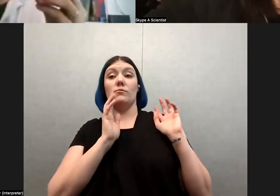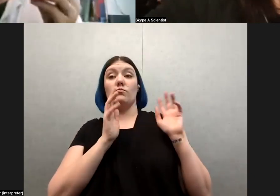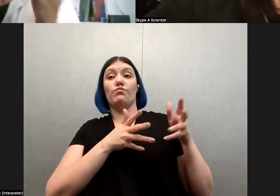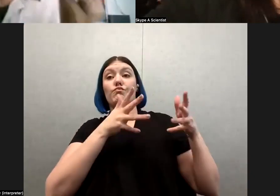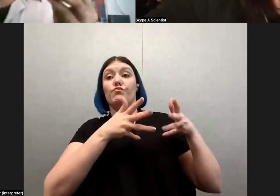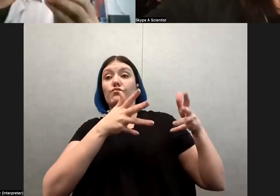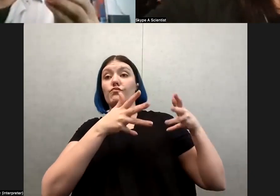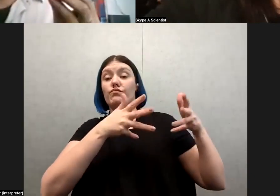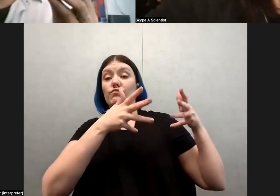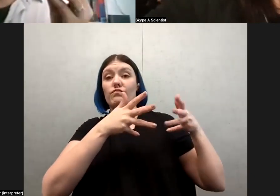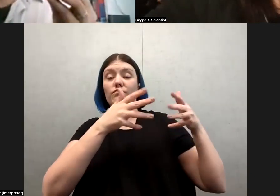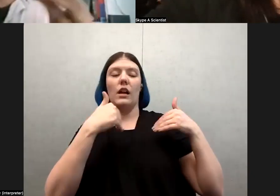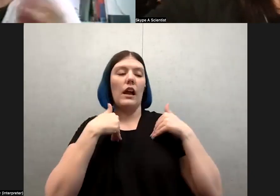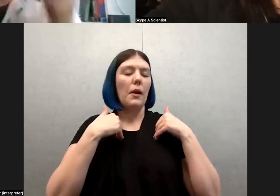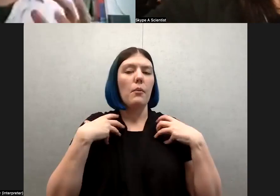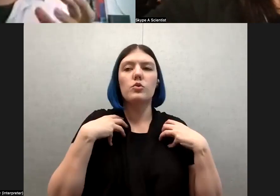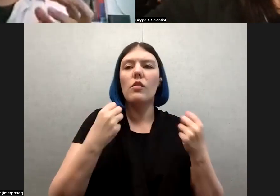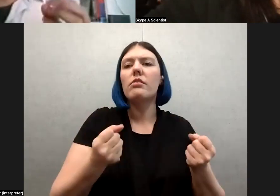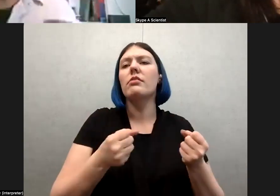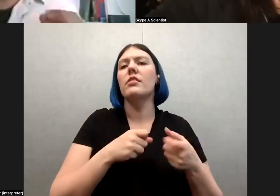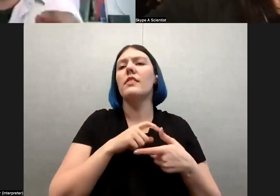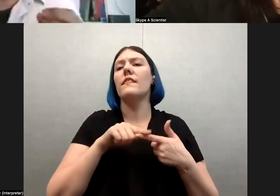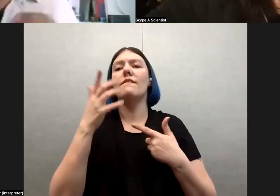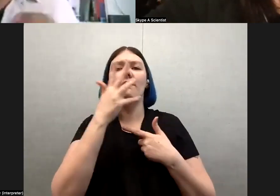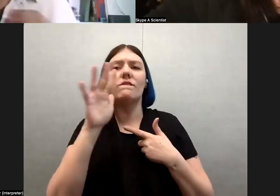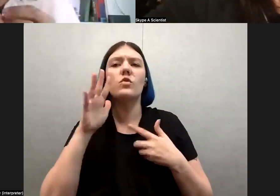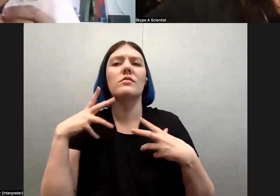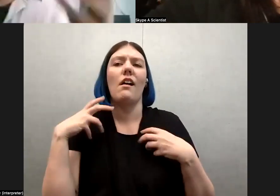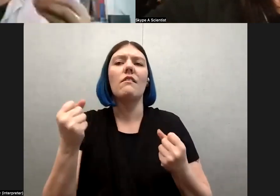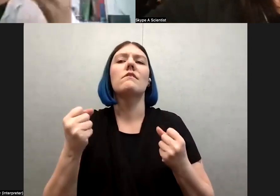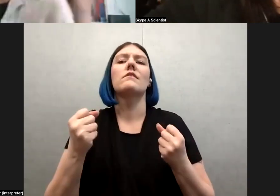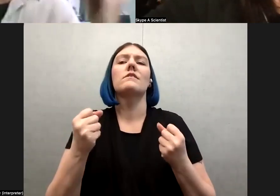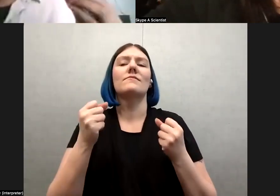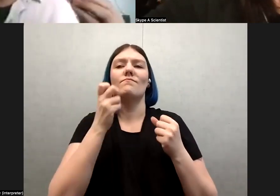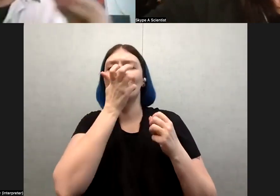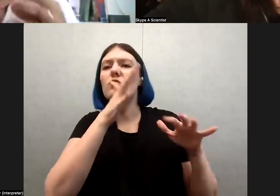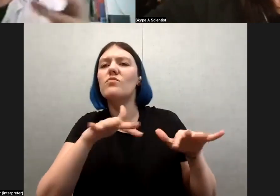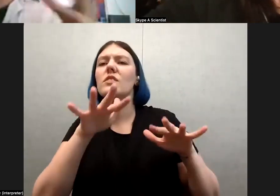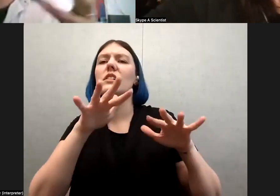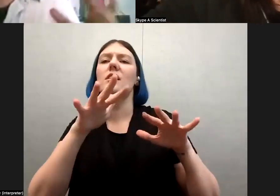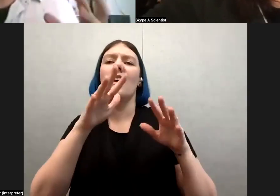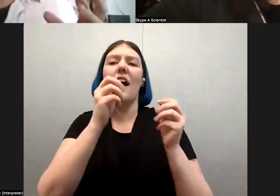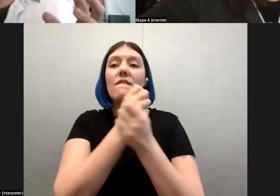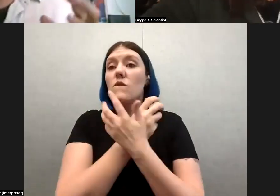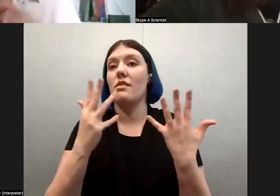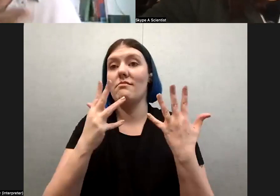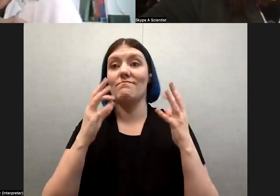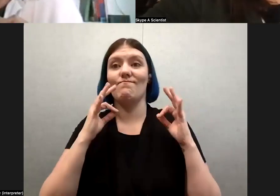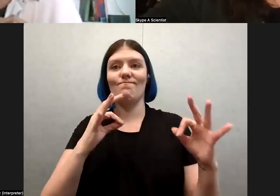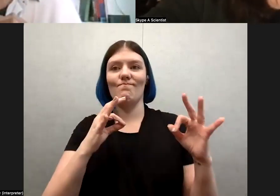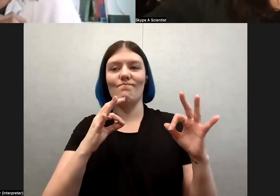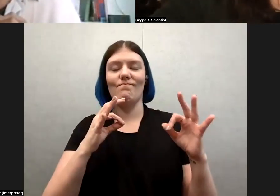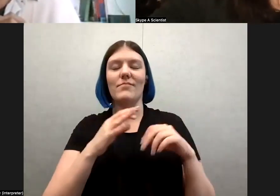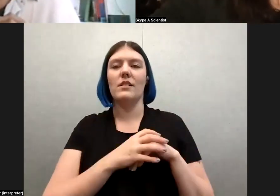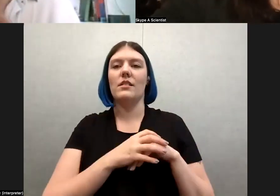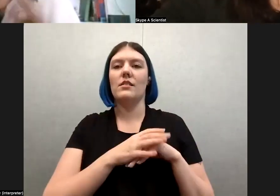it's animals are healthy there, and the forest is healthy, and the grass and the vegetation and everything is really healthy there.